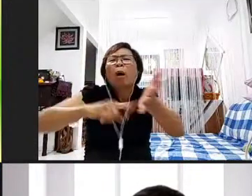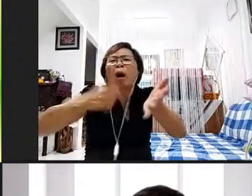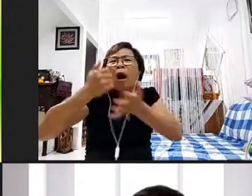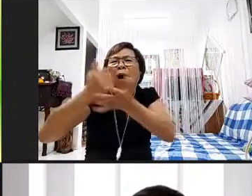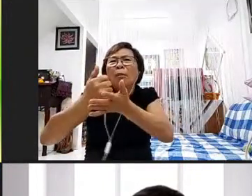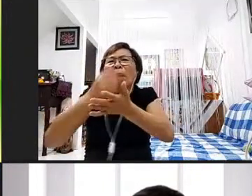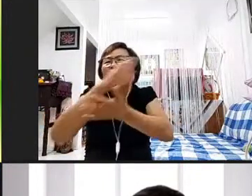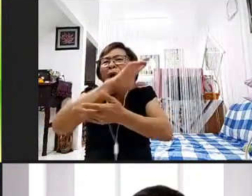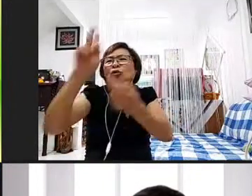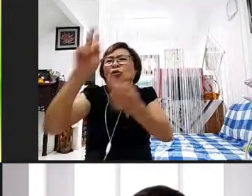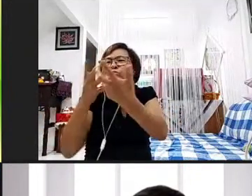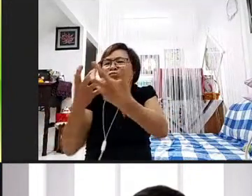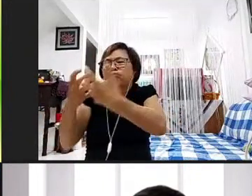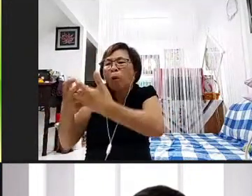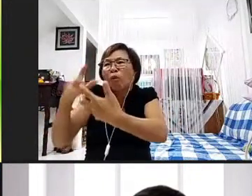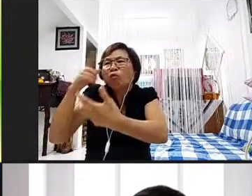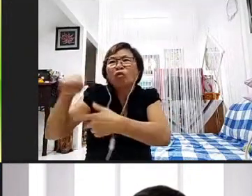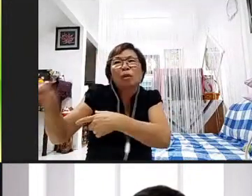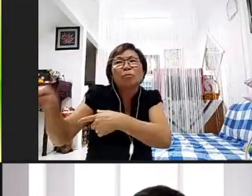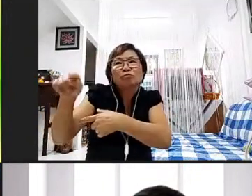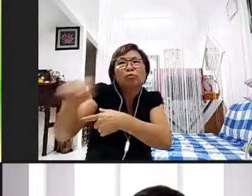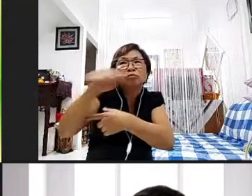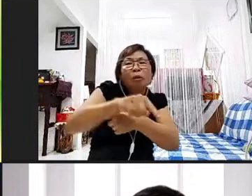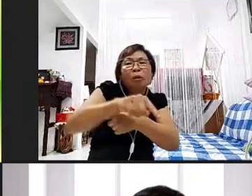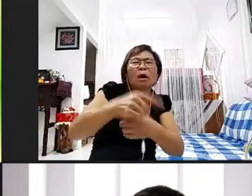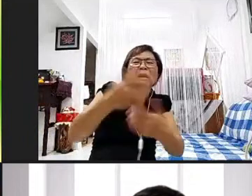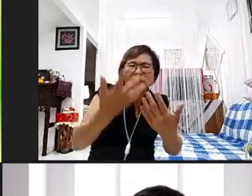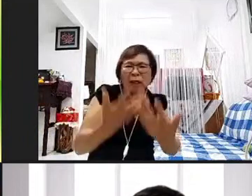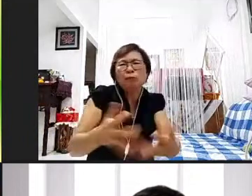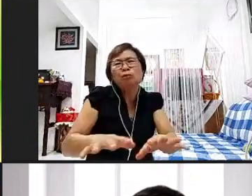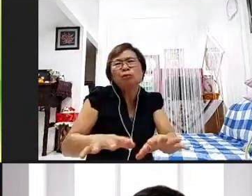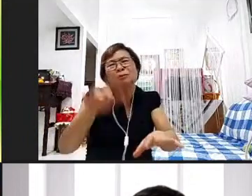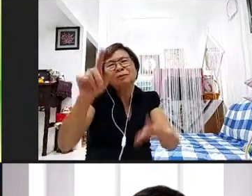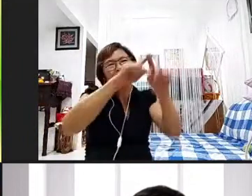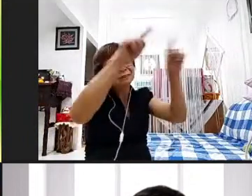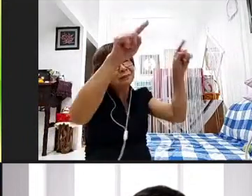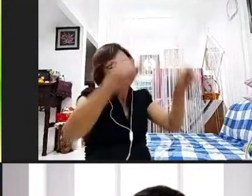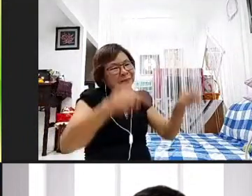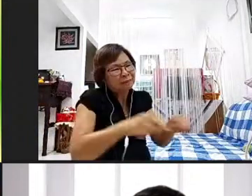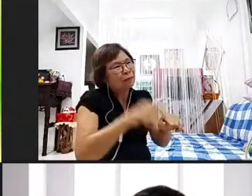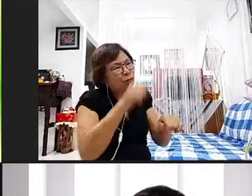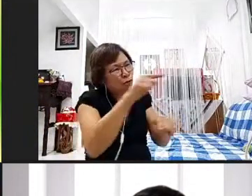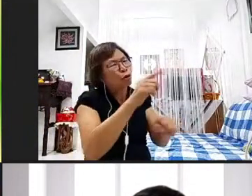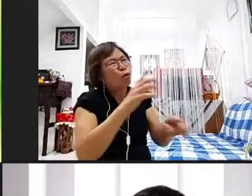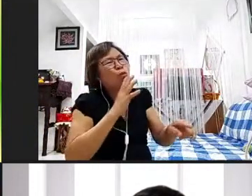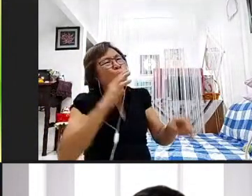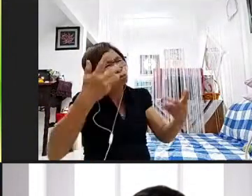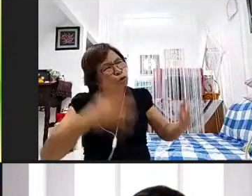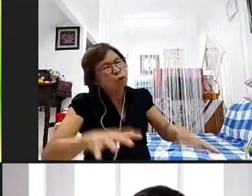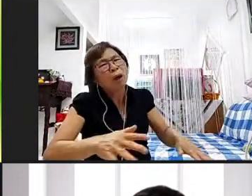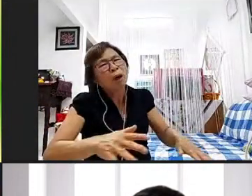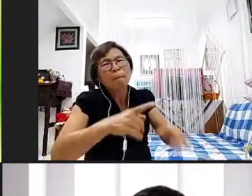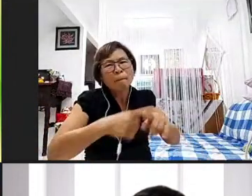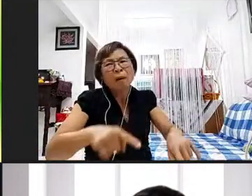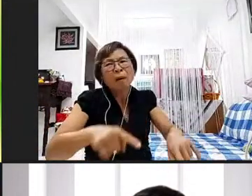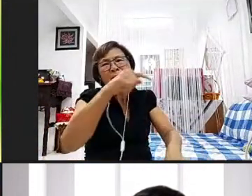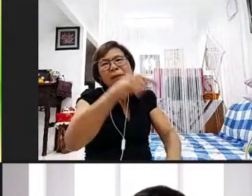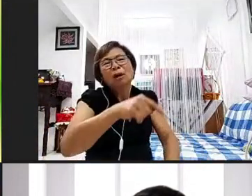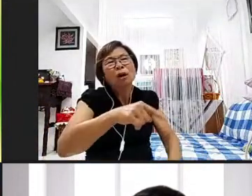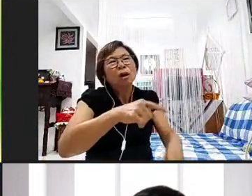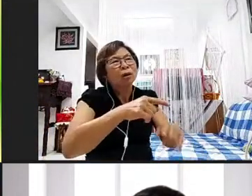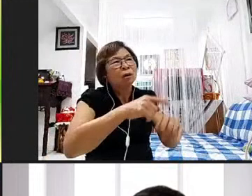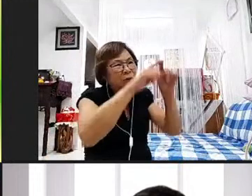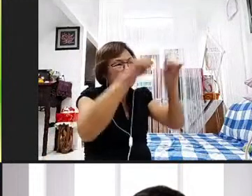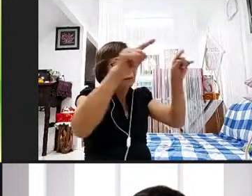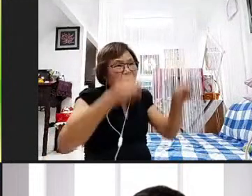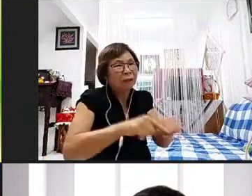suitable for them? Some of it has been touched by your slides, I can see that. But of course, I think this is where I need